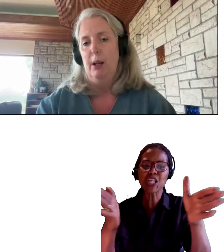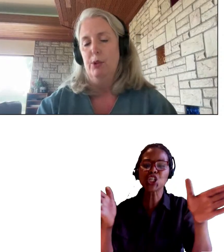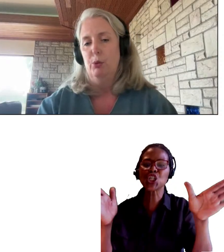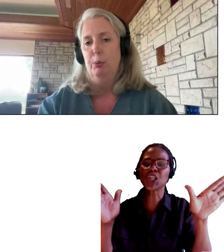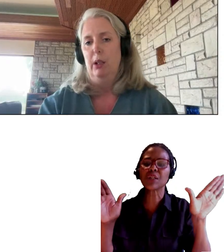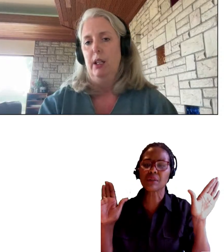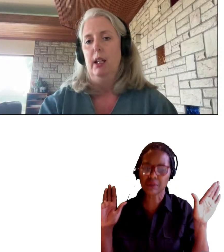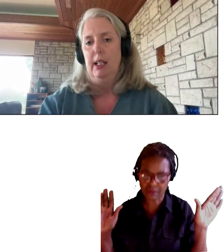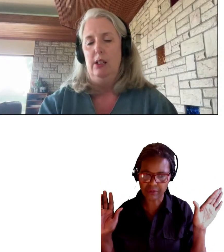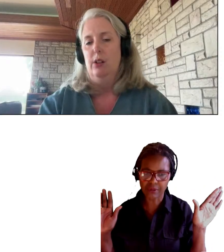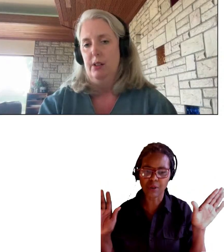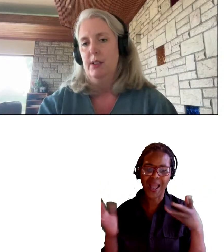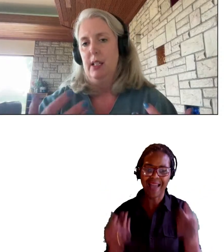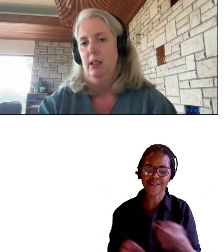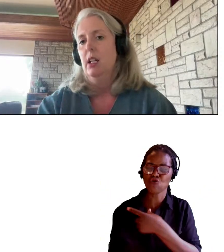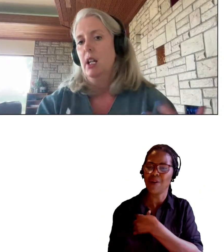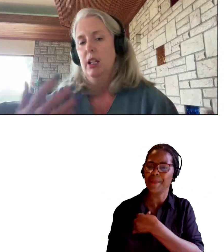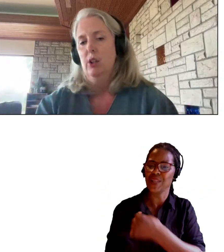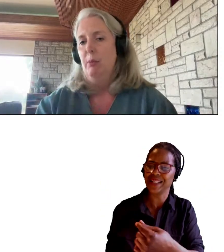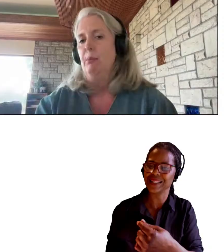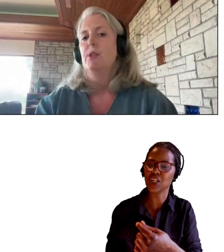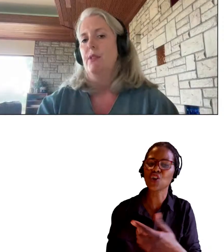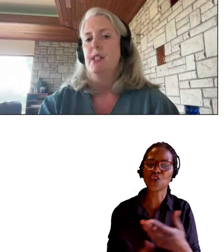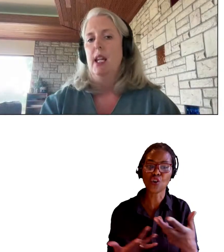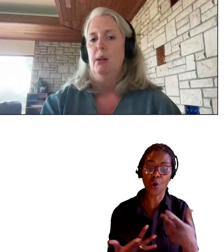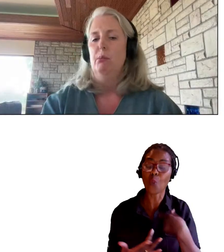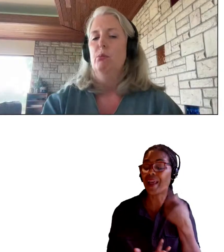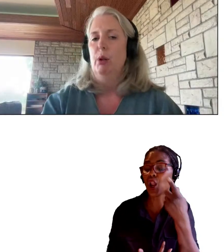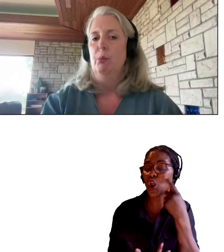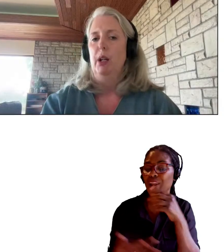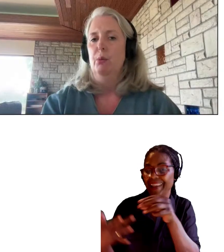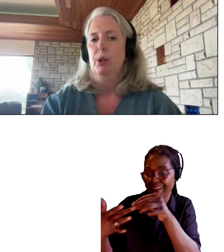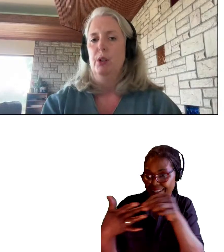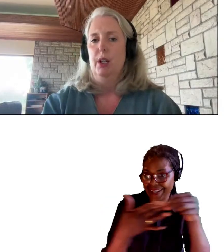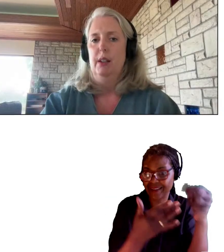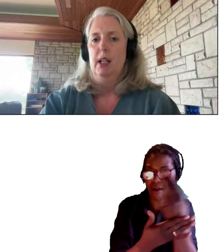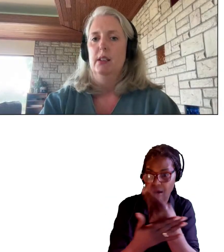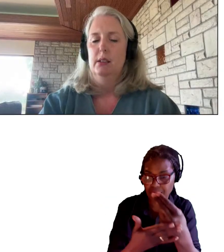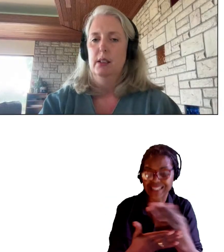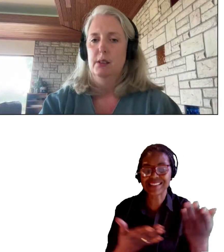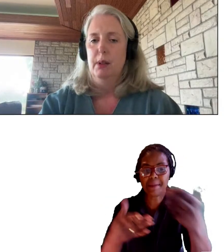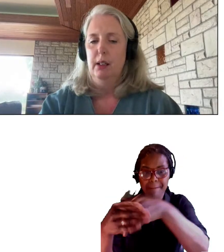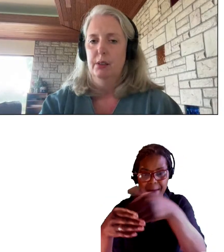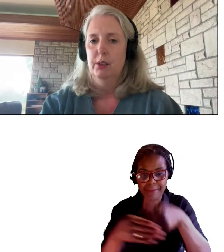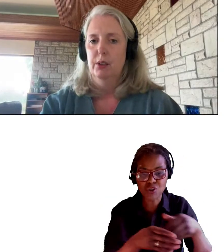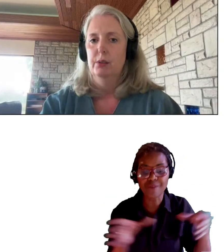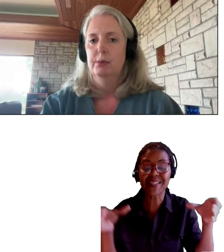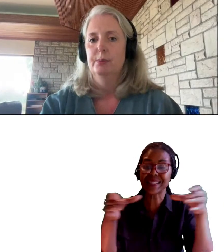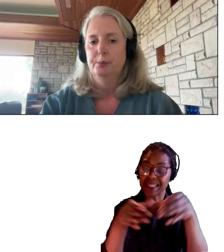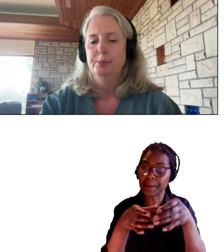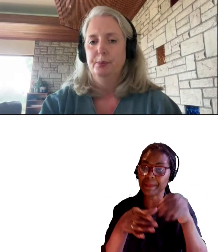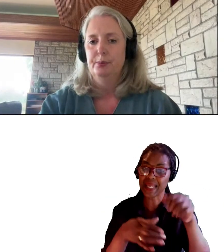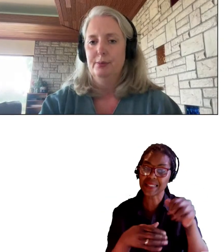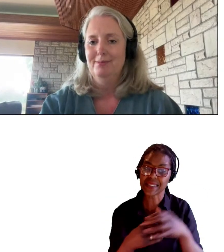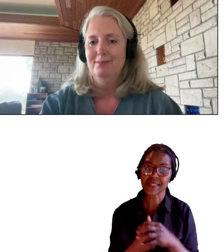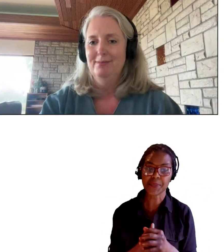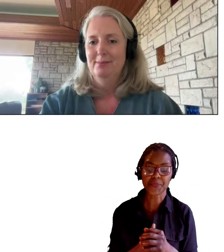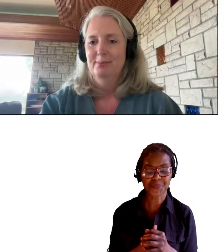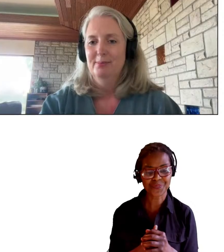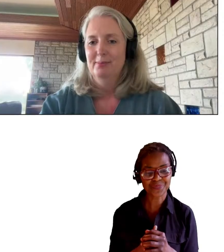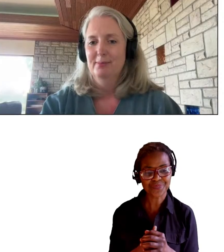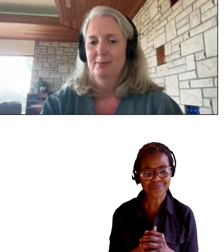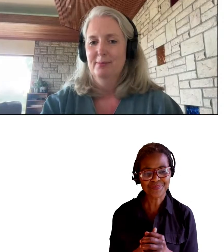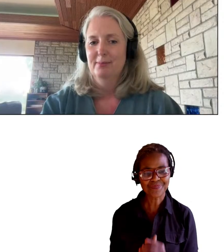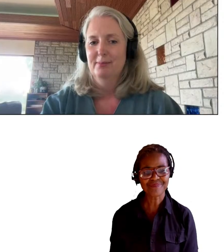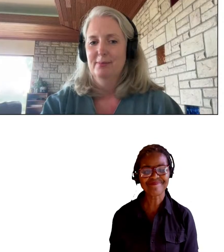the program. So we'll be looking at lead artists and members of the team when we're doing that as well too.